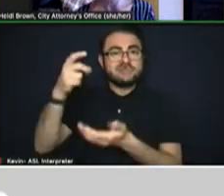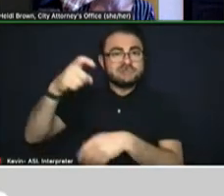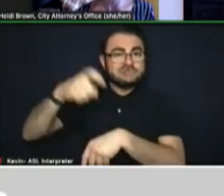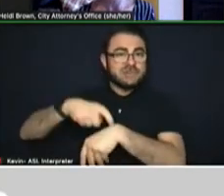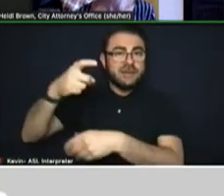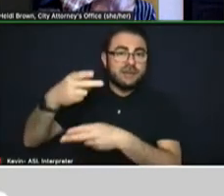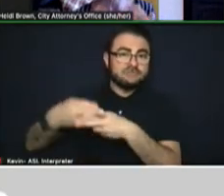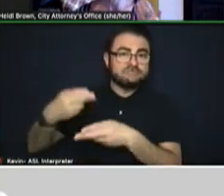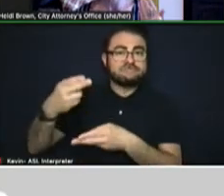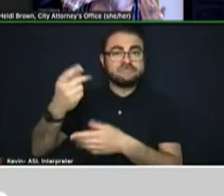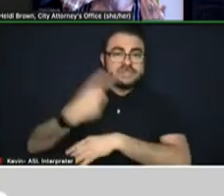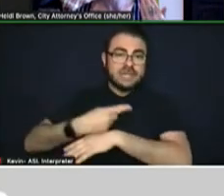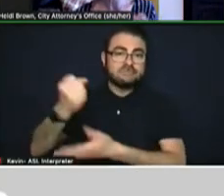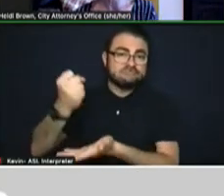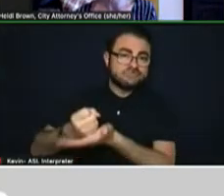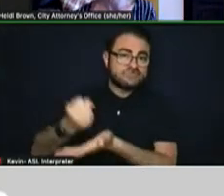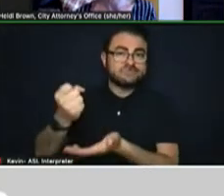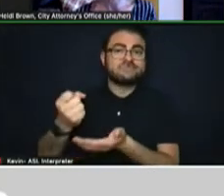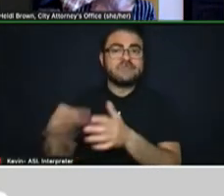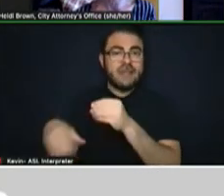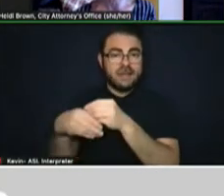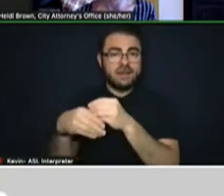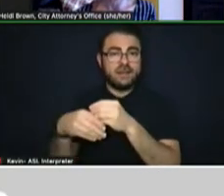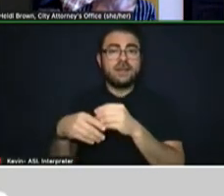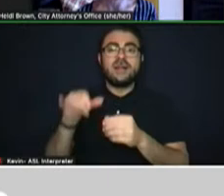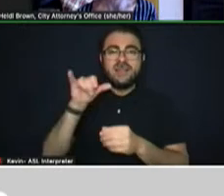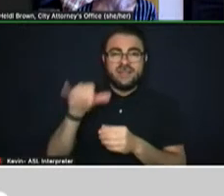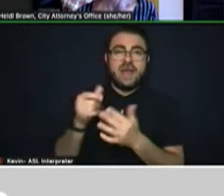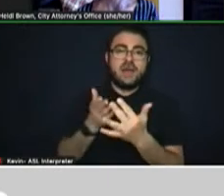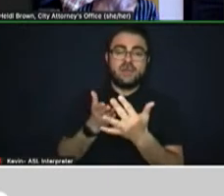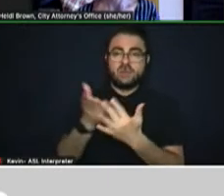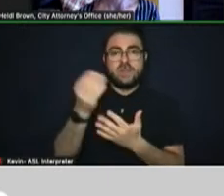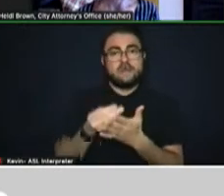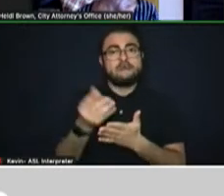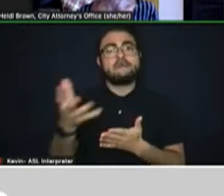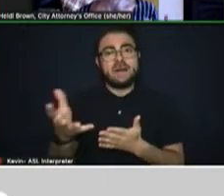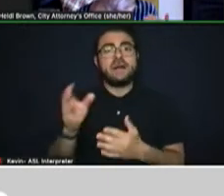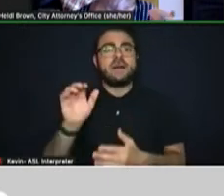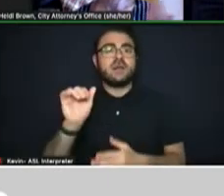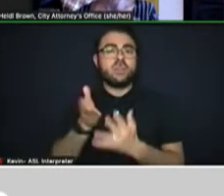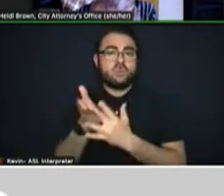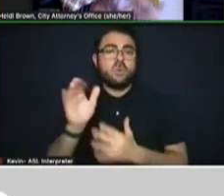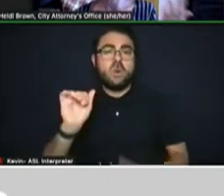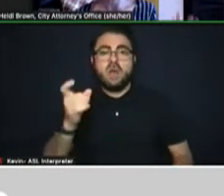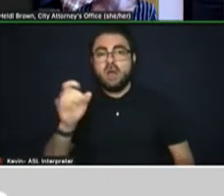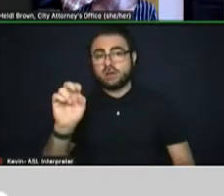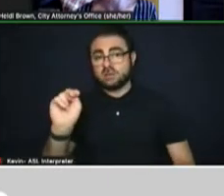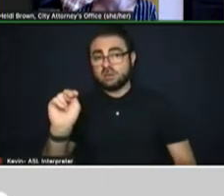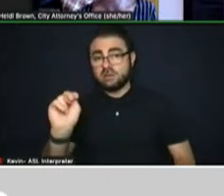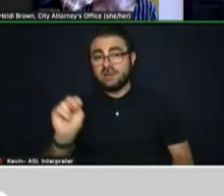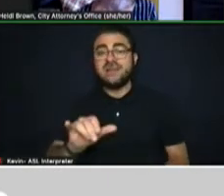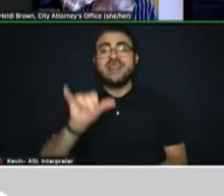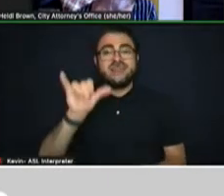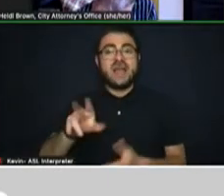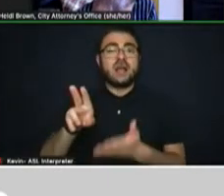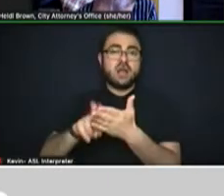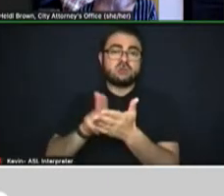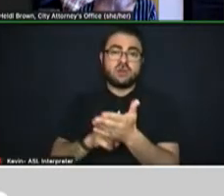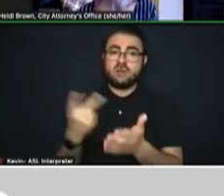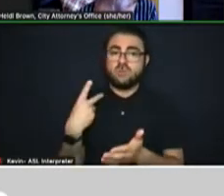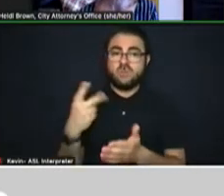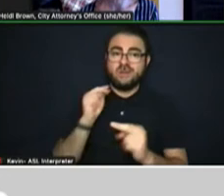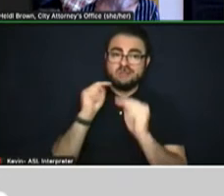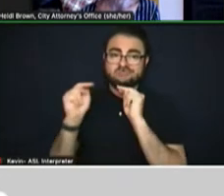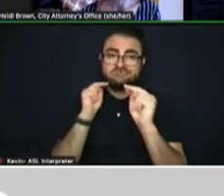body cameras and the purchase of those through Exxon. That contract will need to be negotiated after the